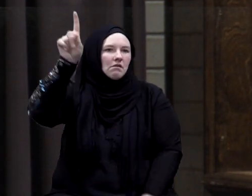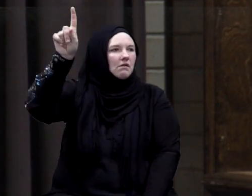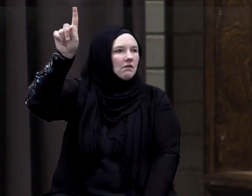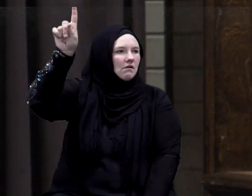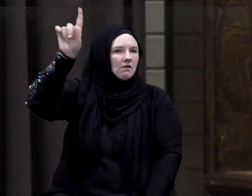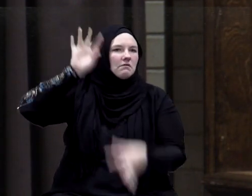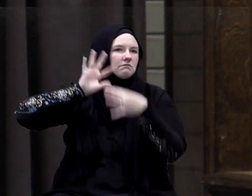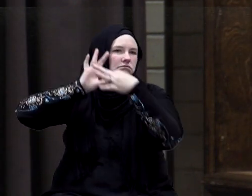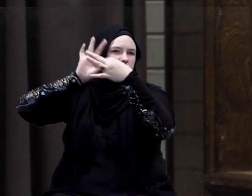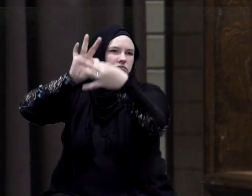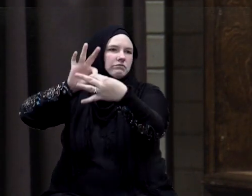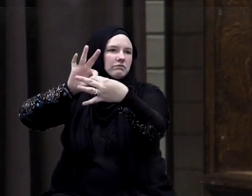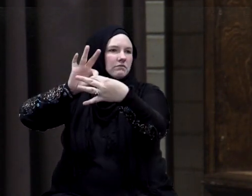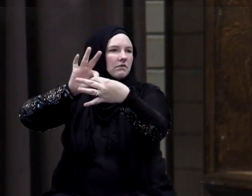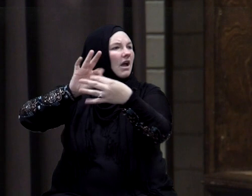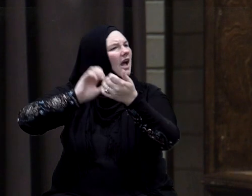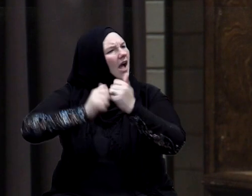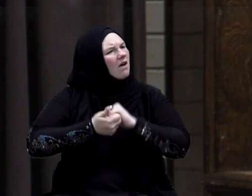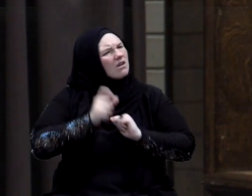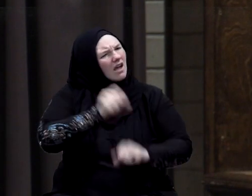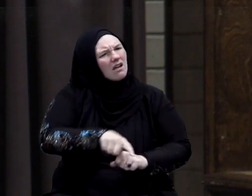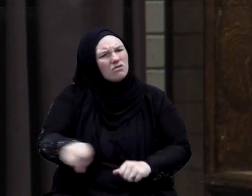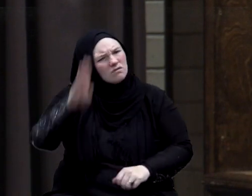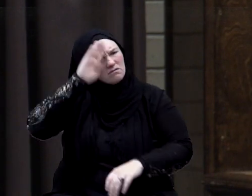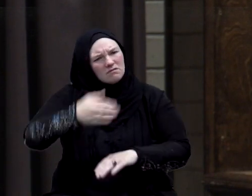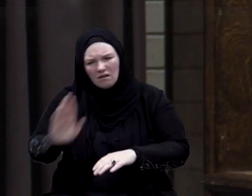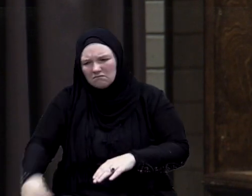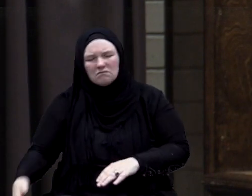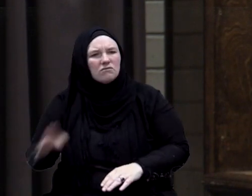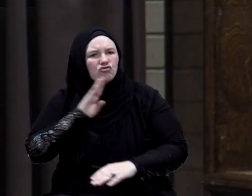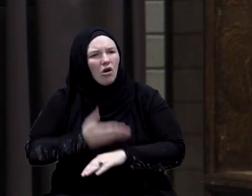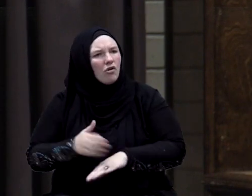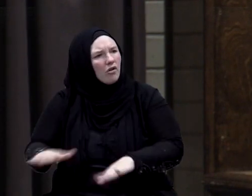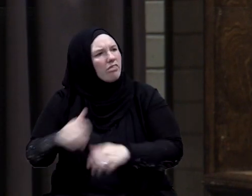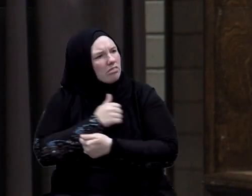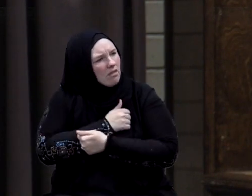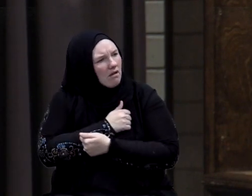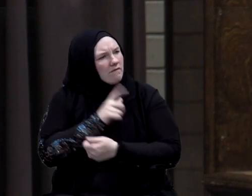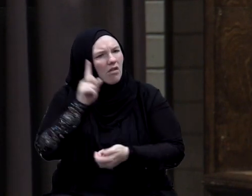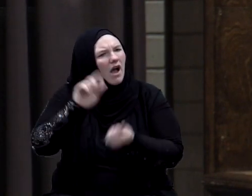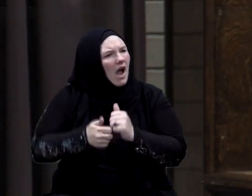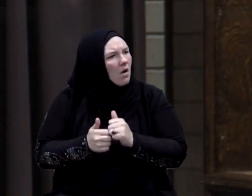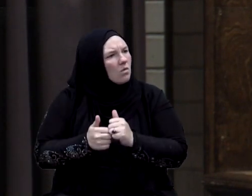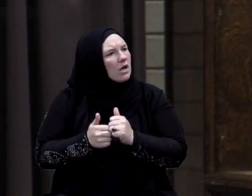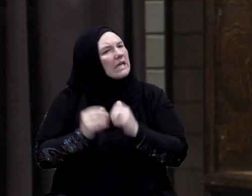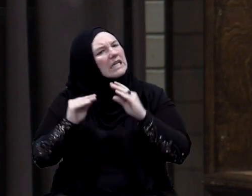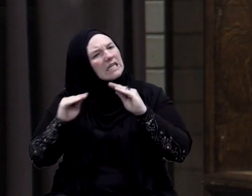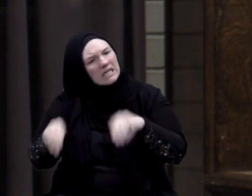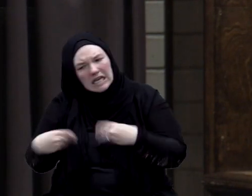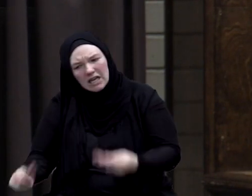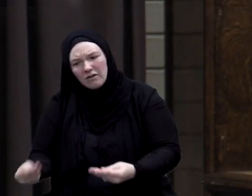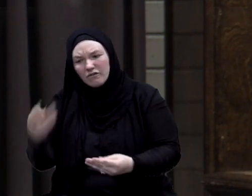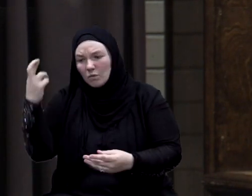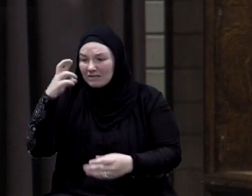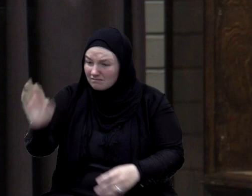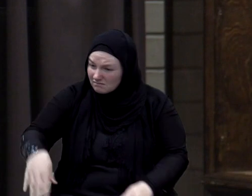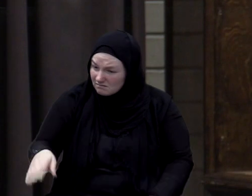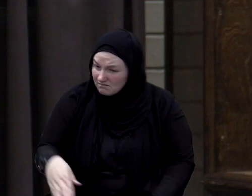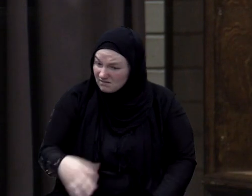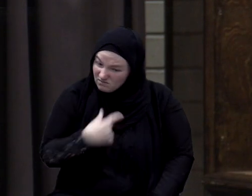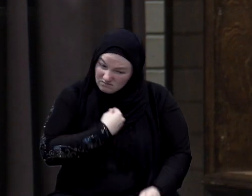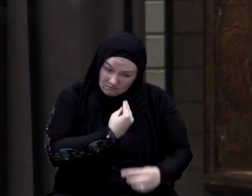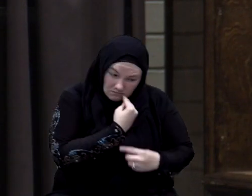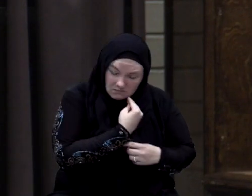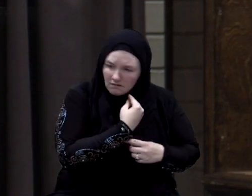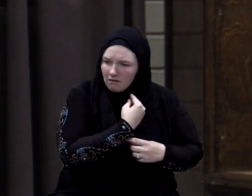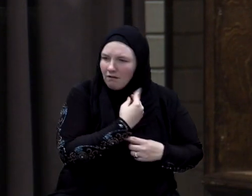Allah. How could he love Allah? Give him the reasons to love Allah. Tell him what Allah does for us